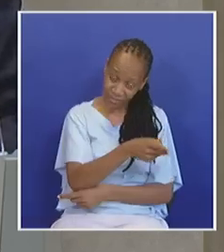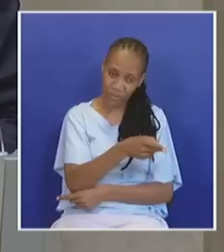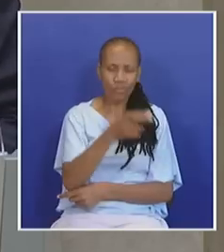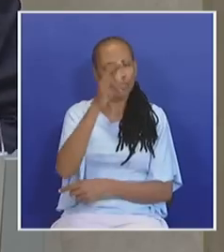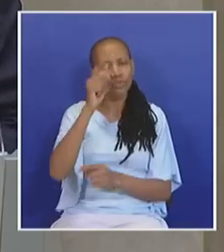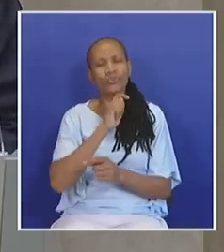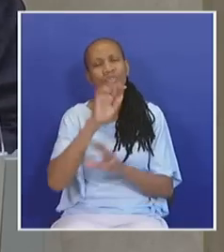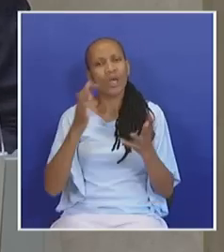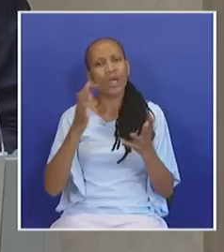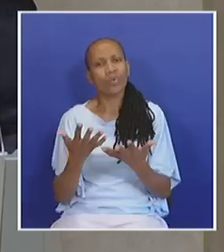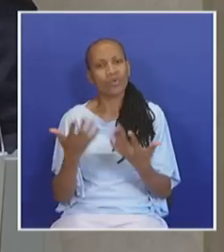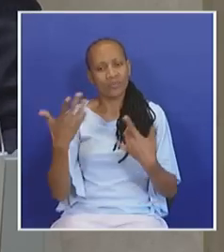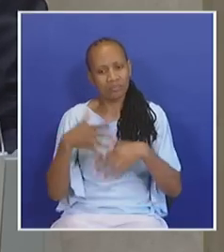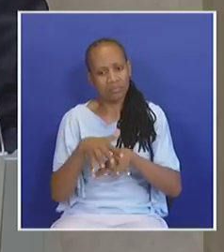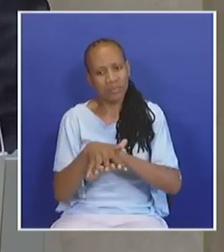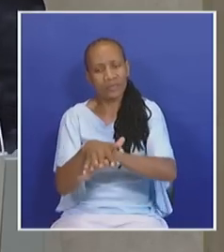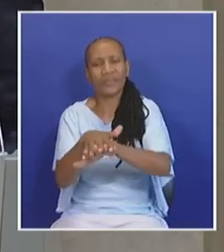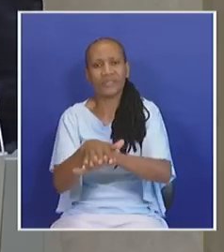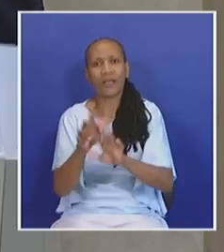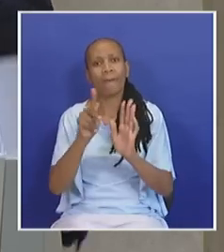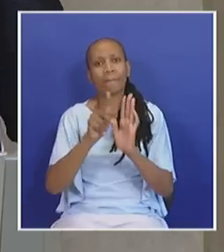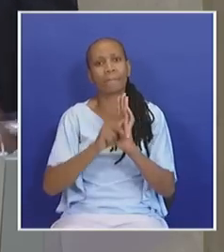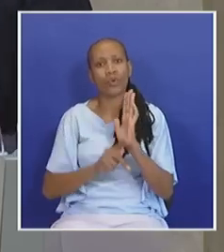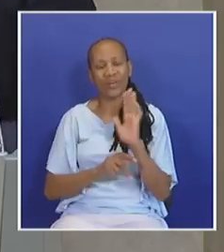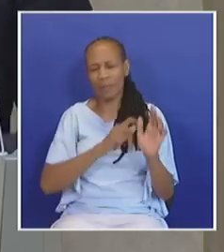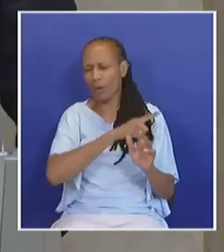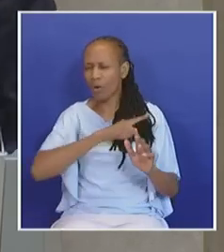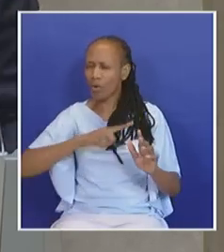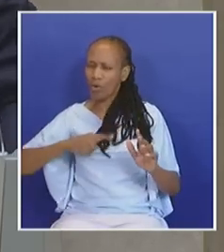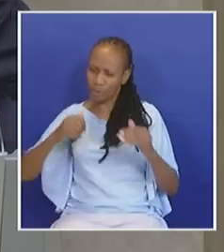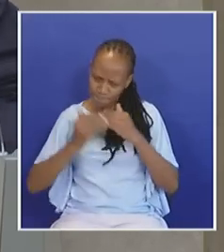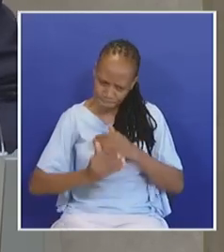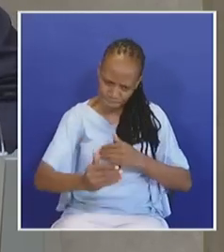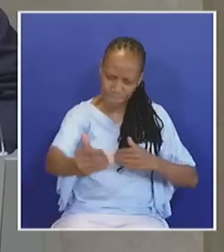in implementing a long-term program of